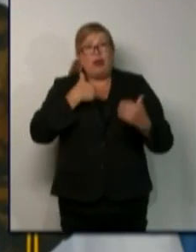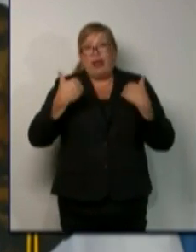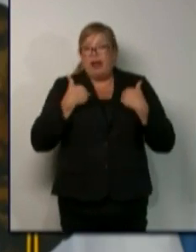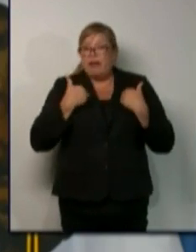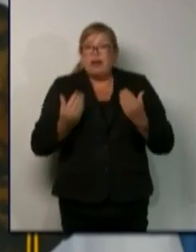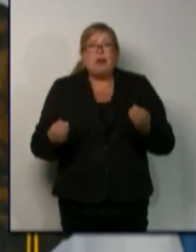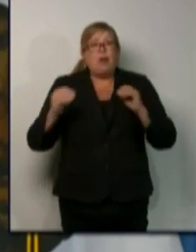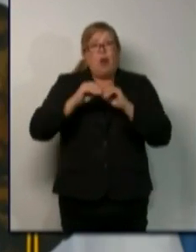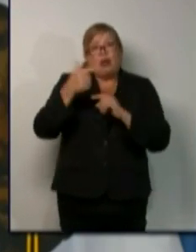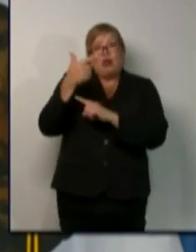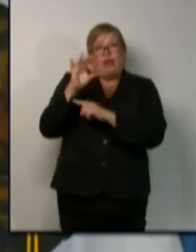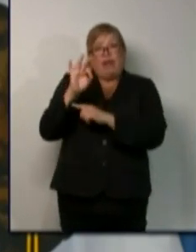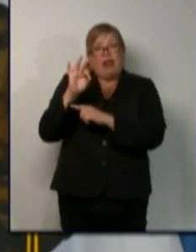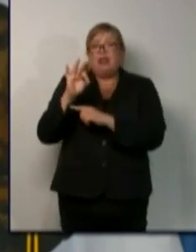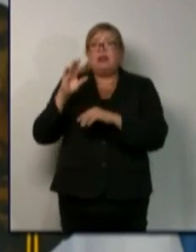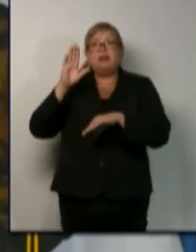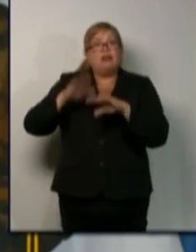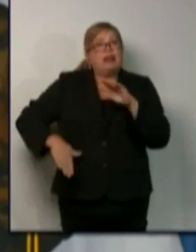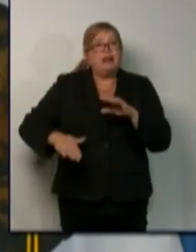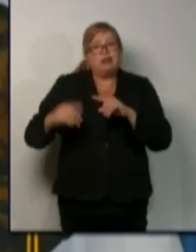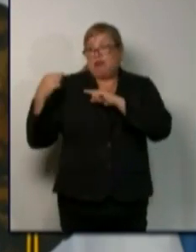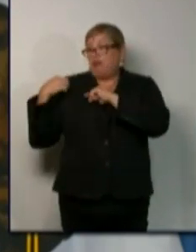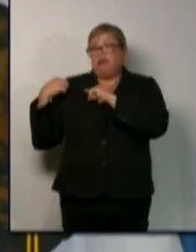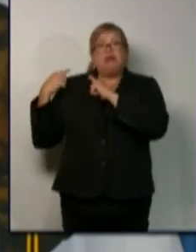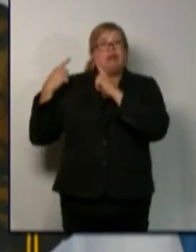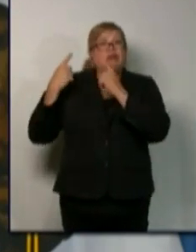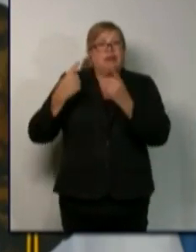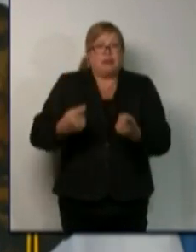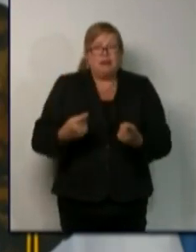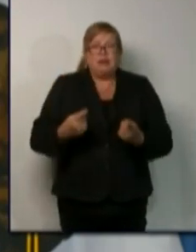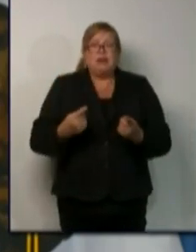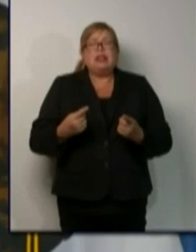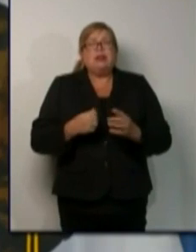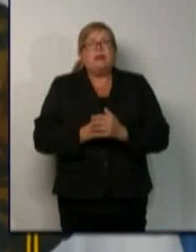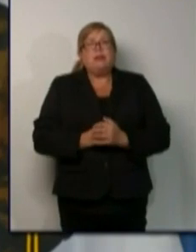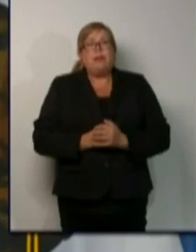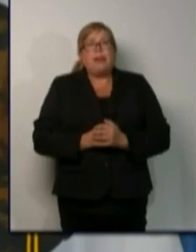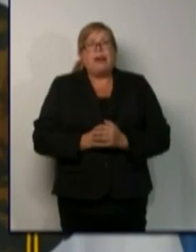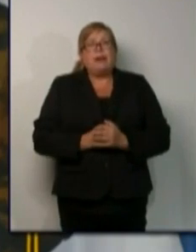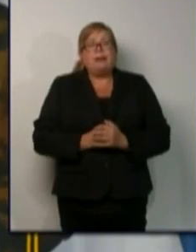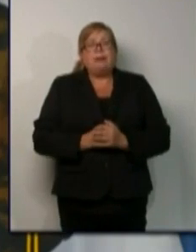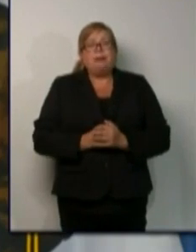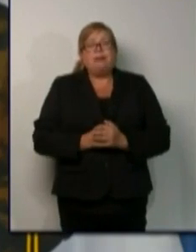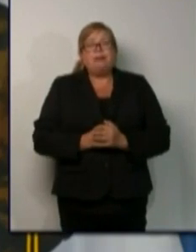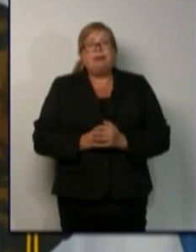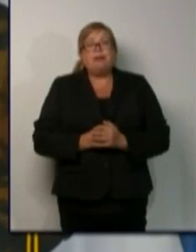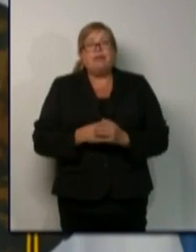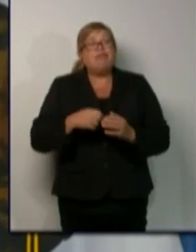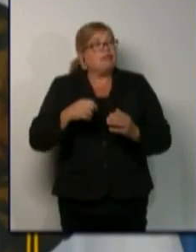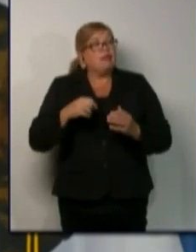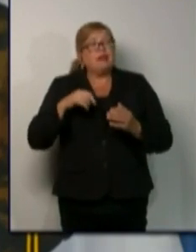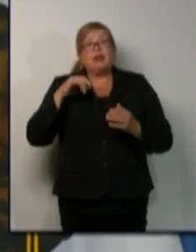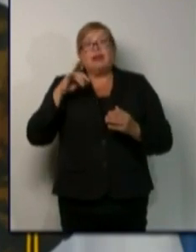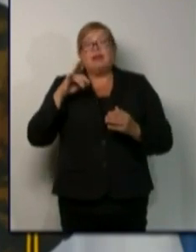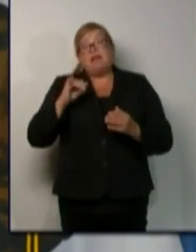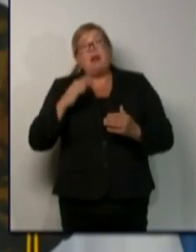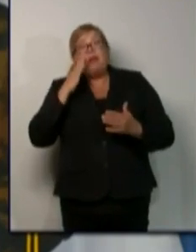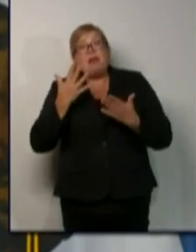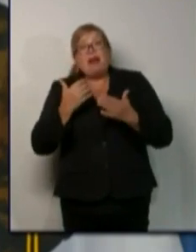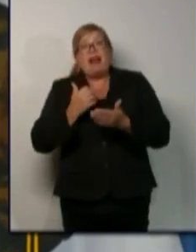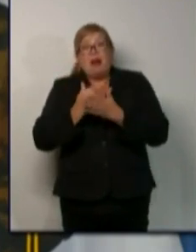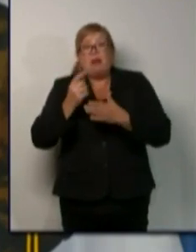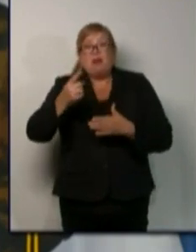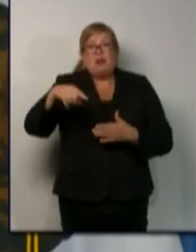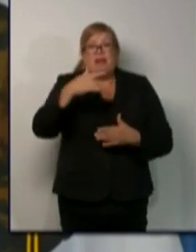substantially larger general fund than we have seen in the past. Just to put it in statistical terms, and this is cold comfort for